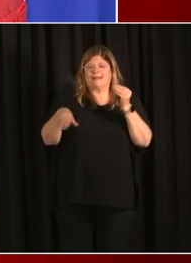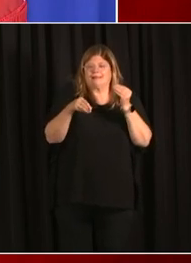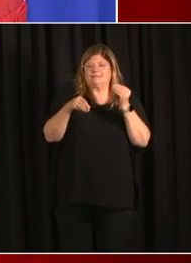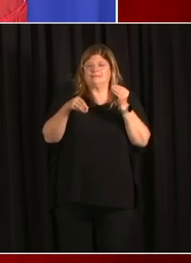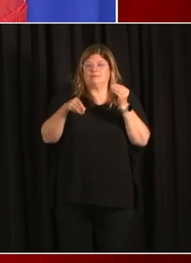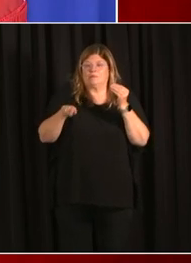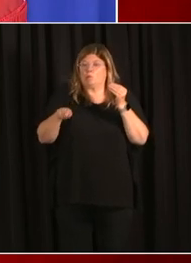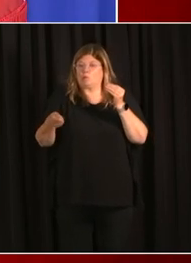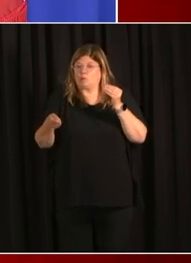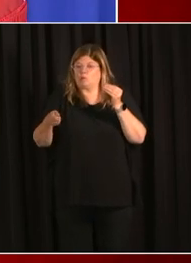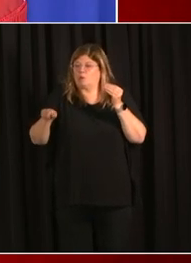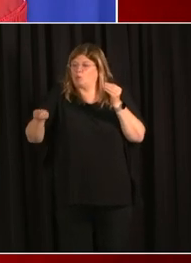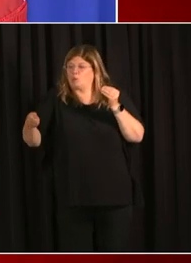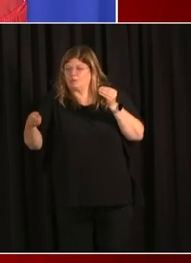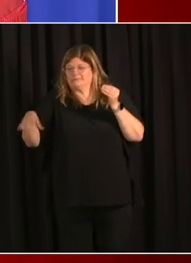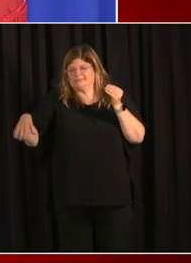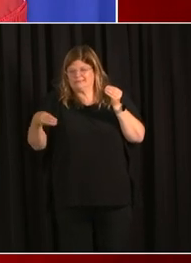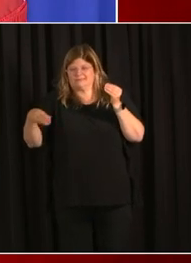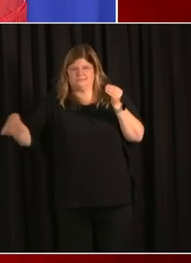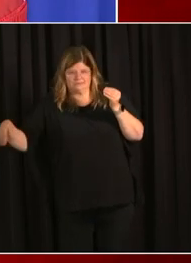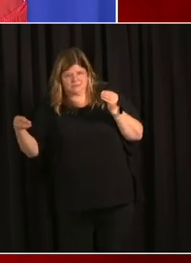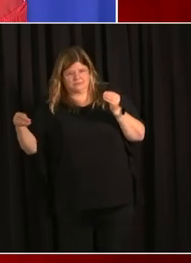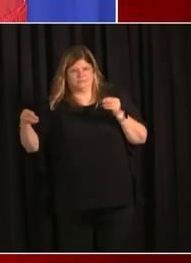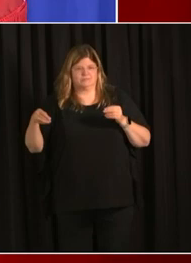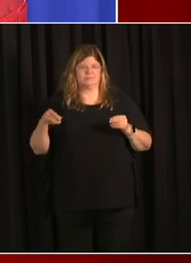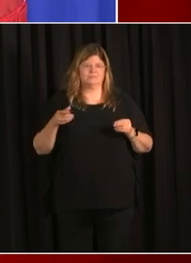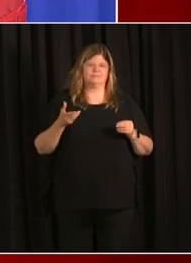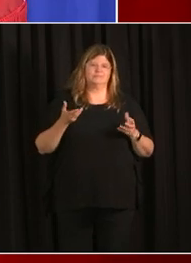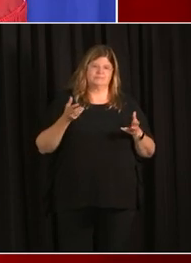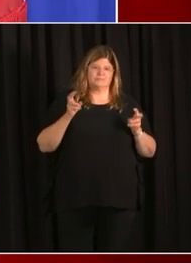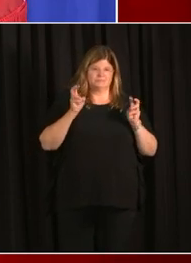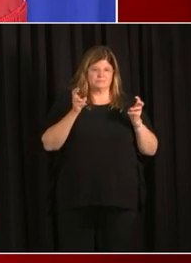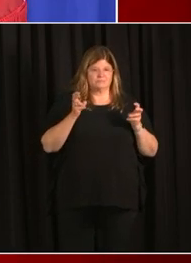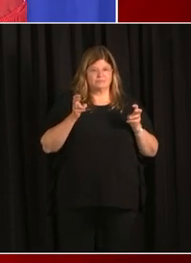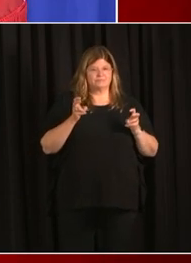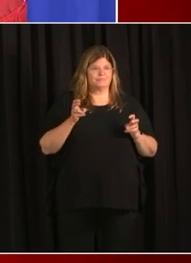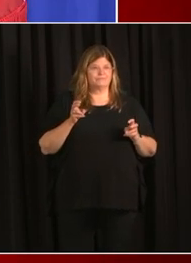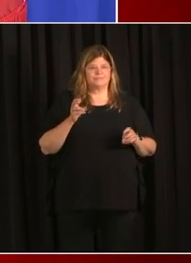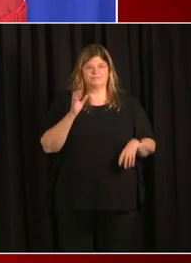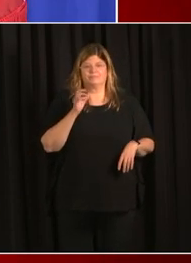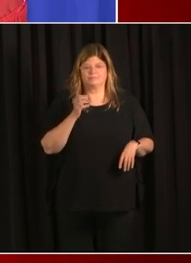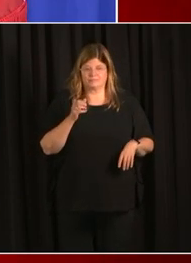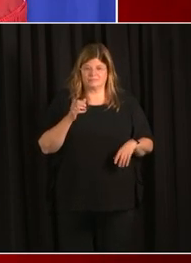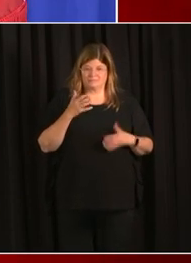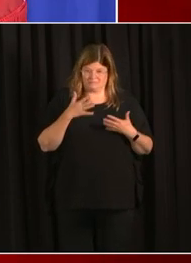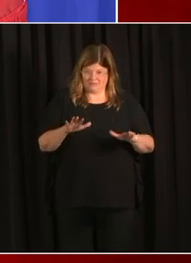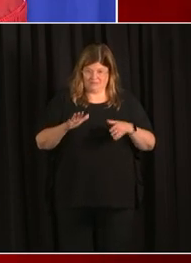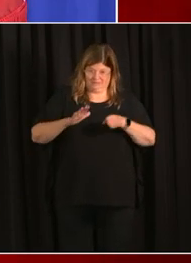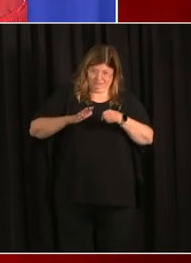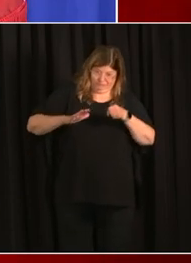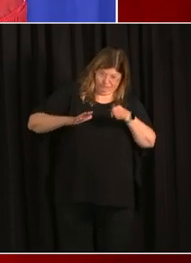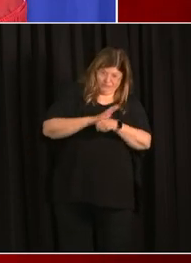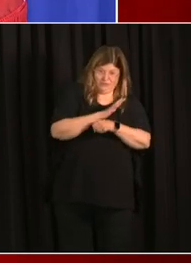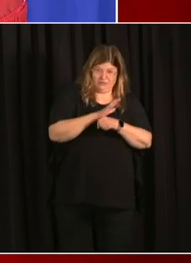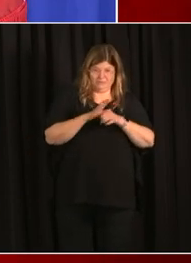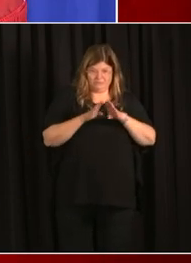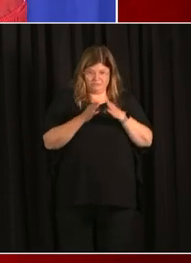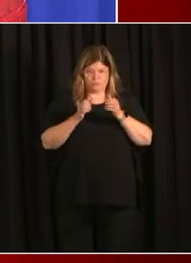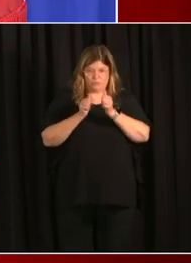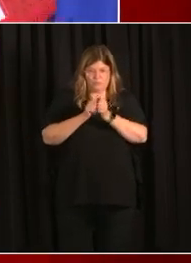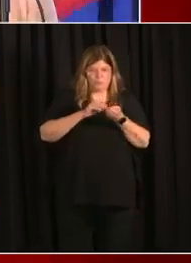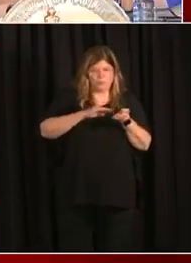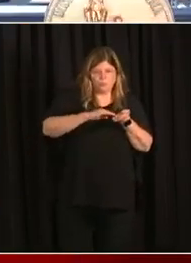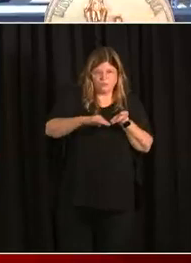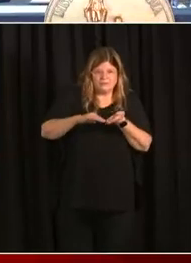on. And we also haven't fully engaged with waiver requests that are permitted in